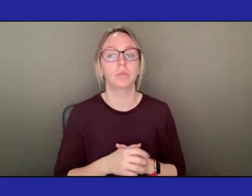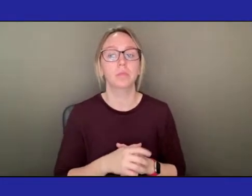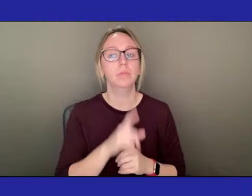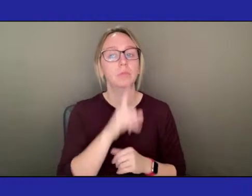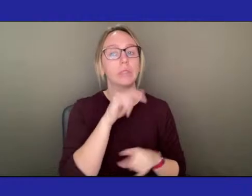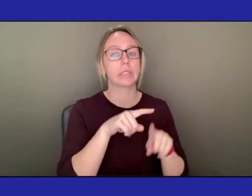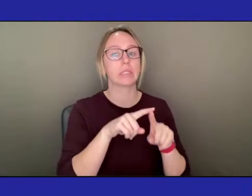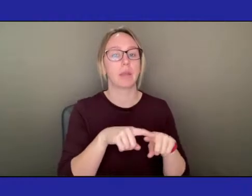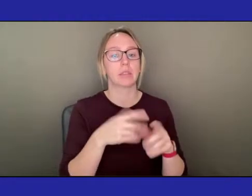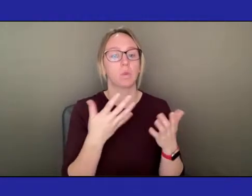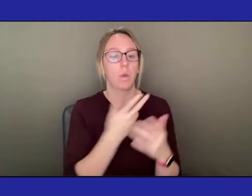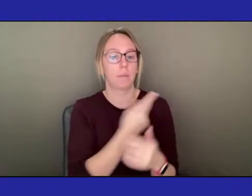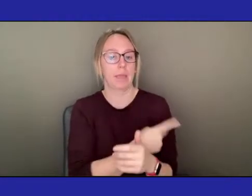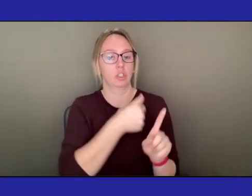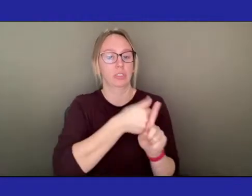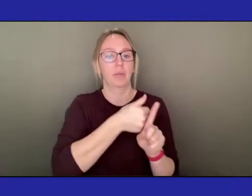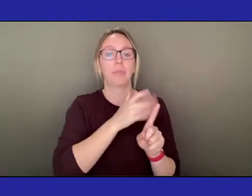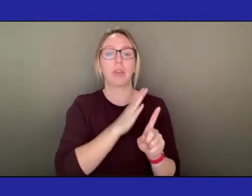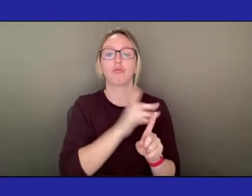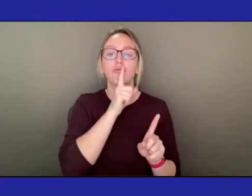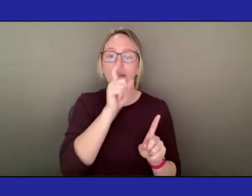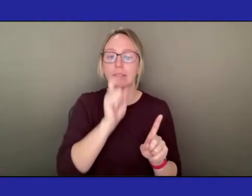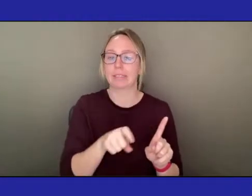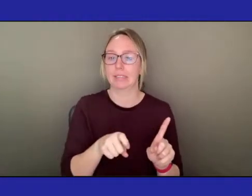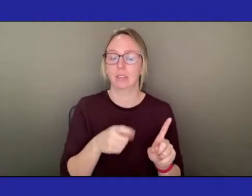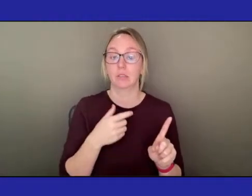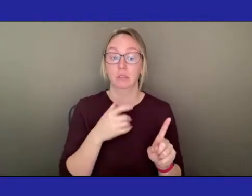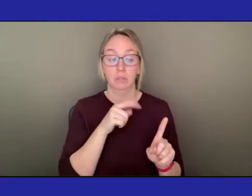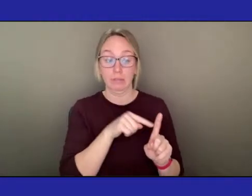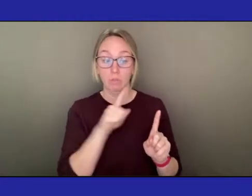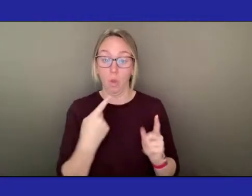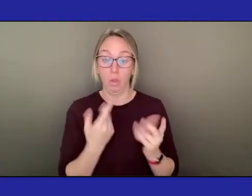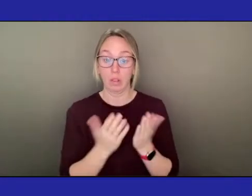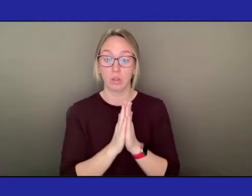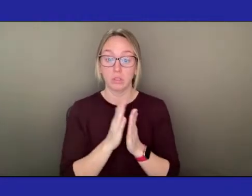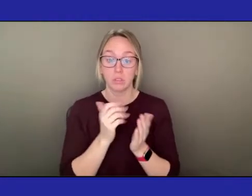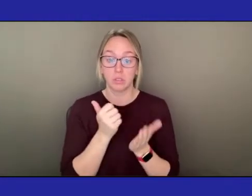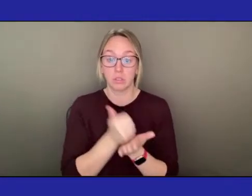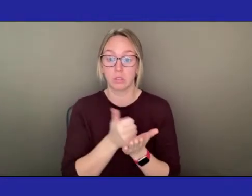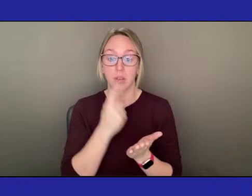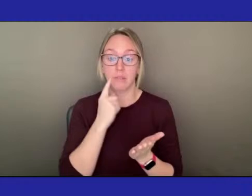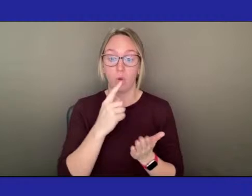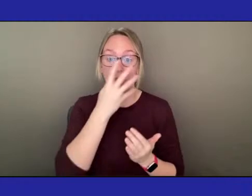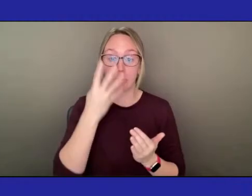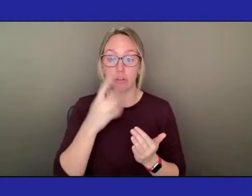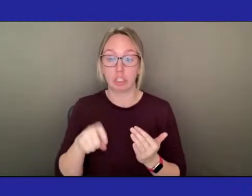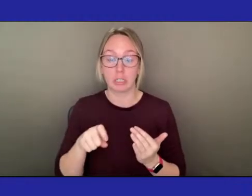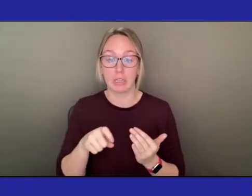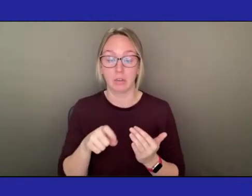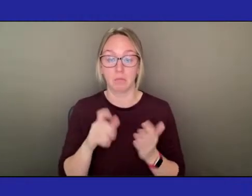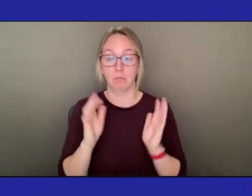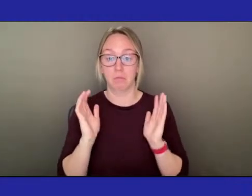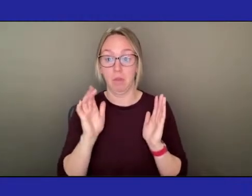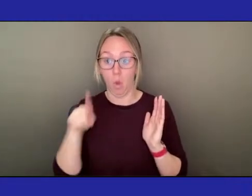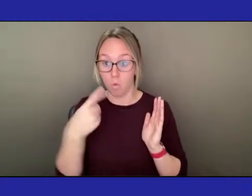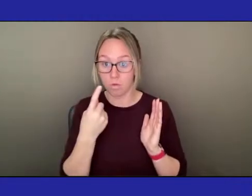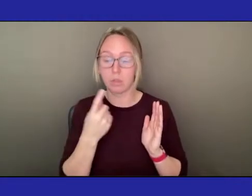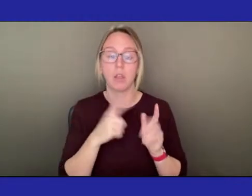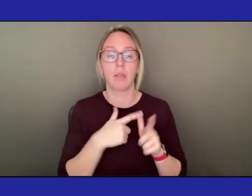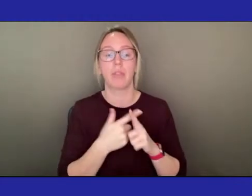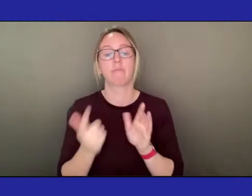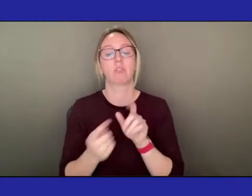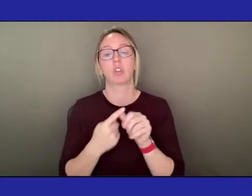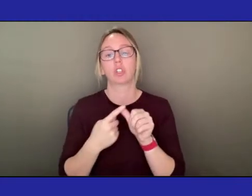underlying legal need is. If they're simply requesting assistance with an immigration need, the first thing that the attorney will do